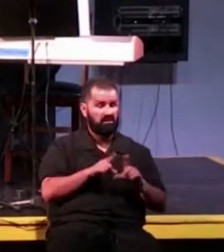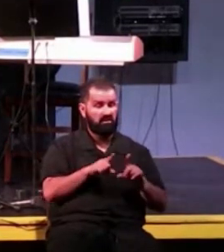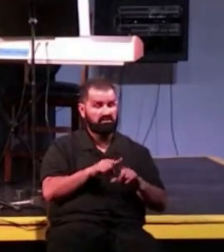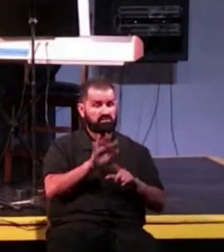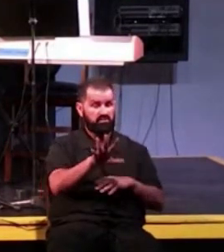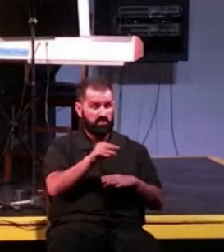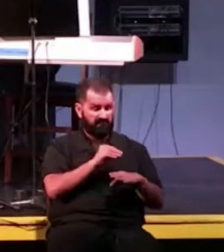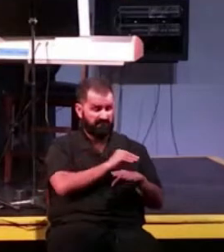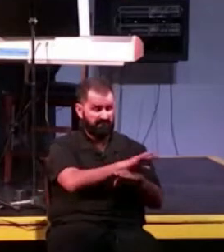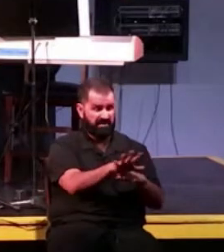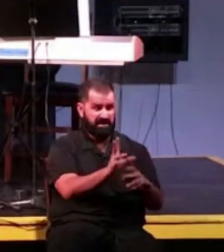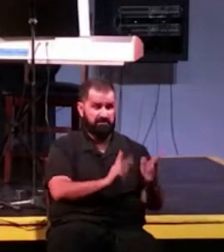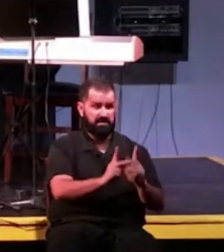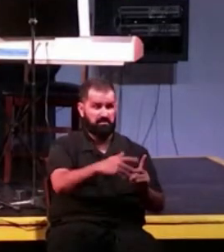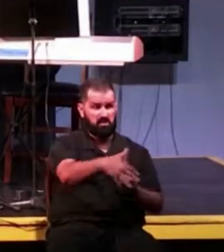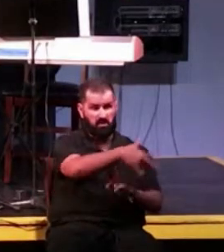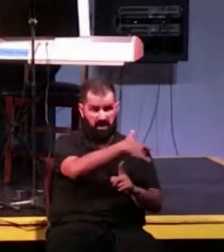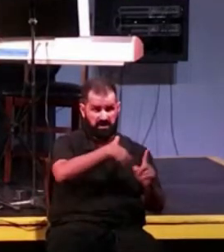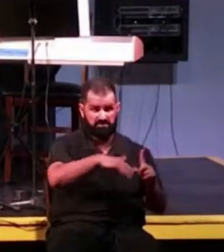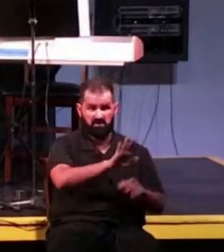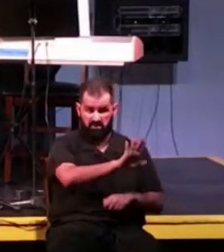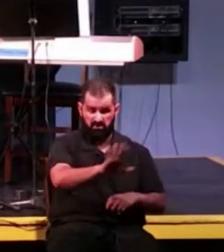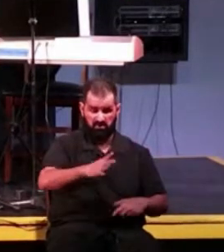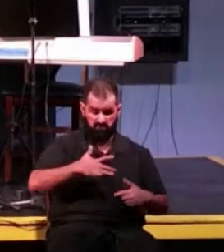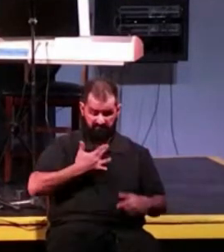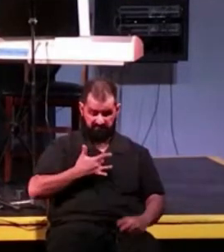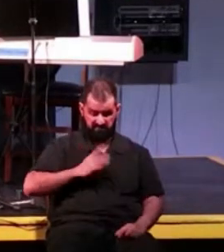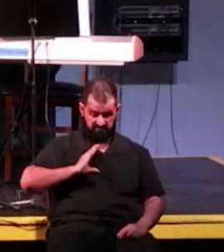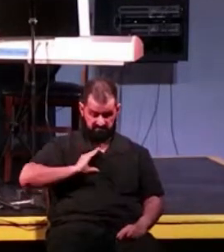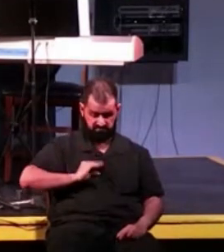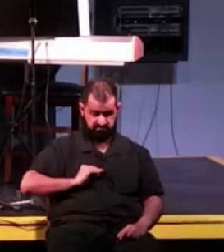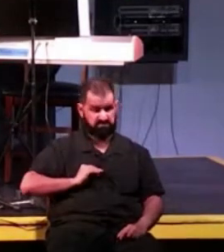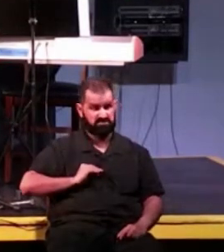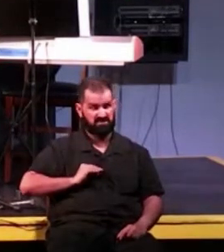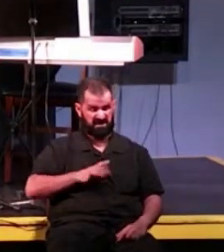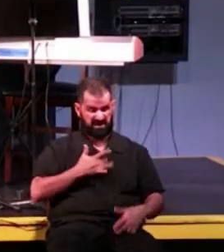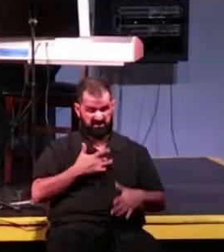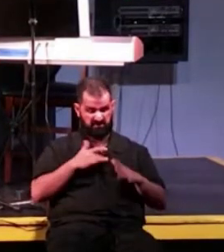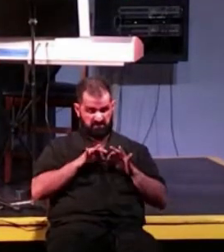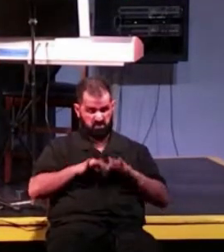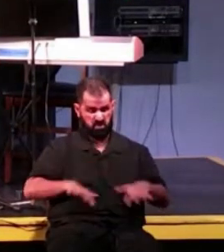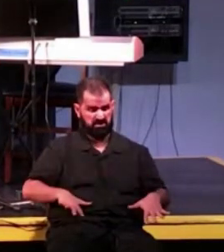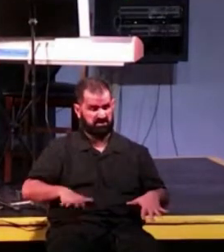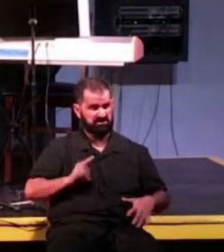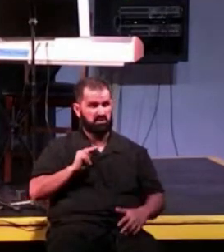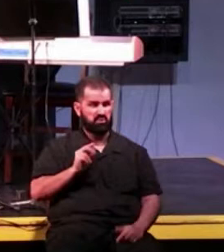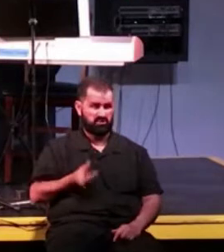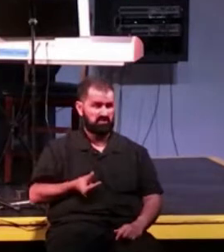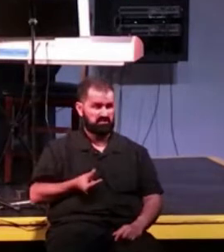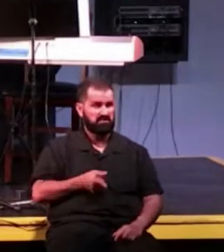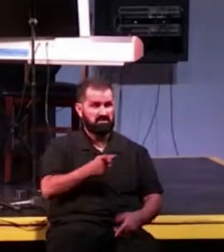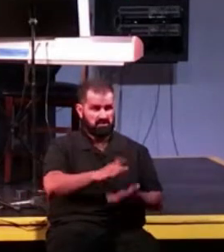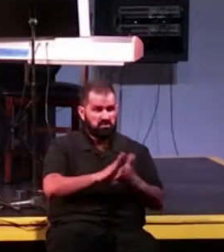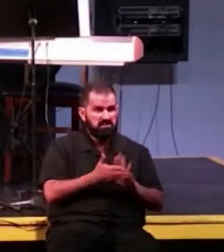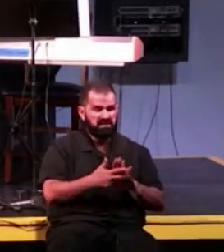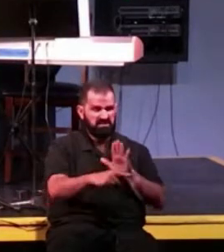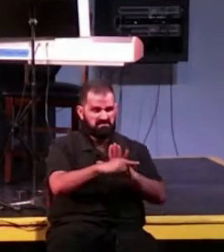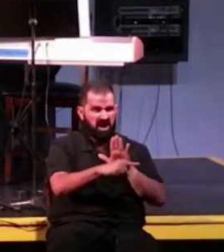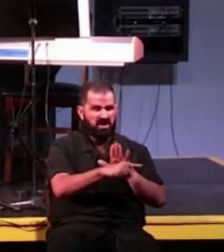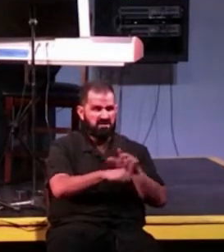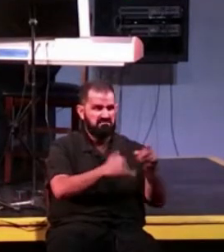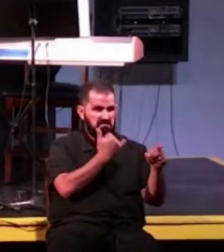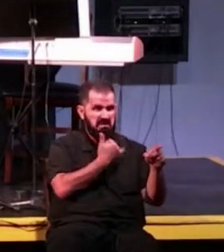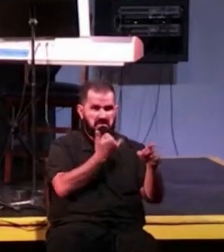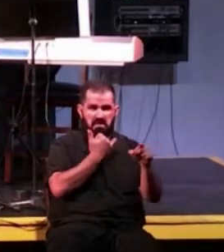around you. You have a low self-esteem and self-worth about yourself. You become critical and